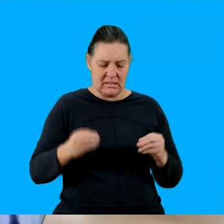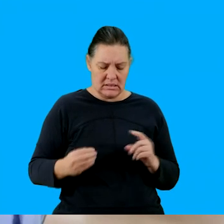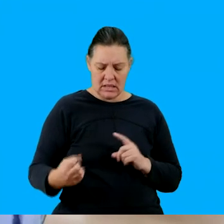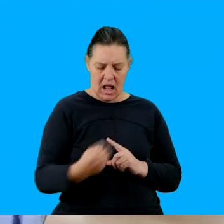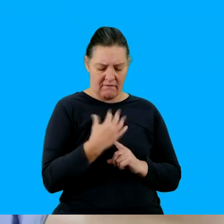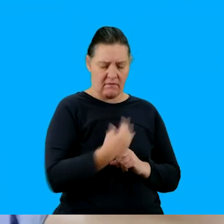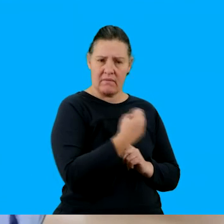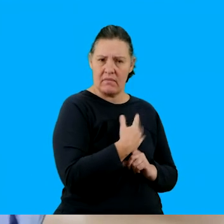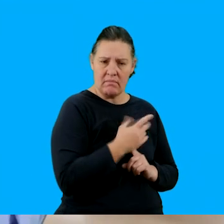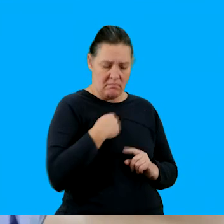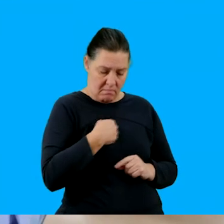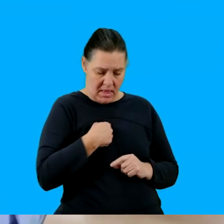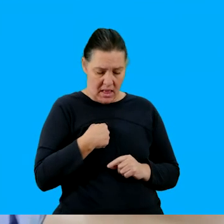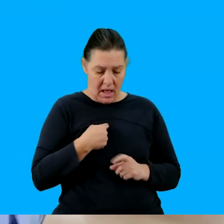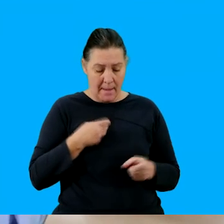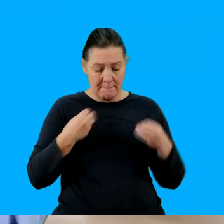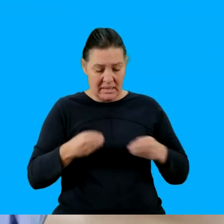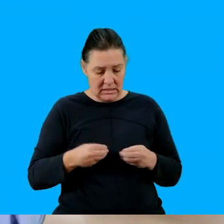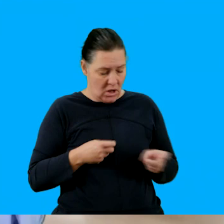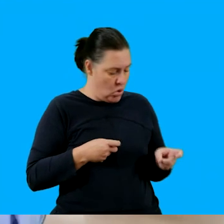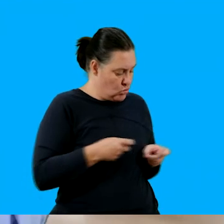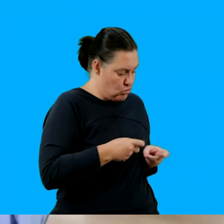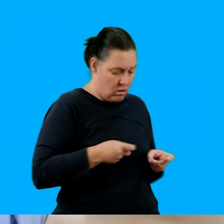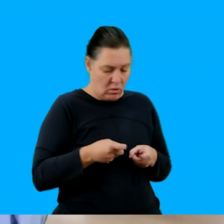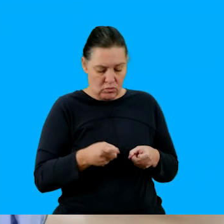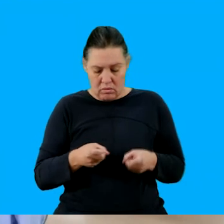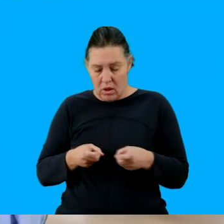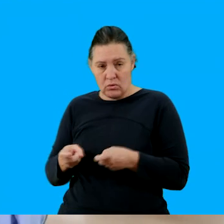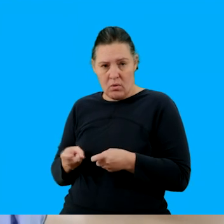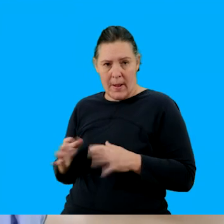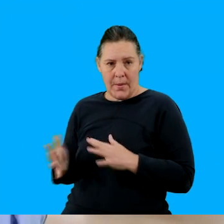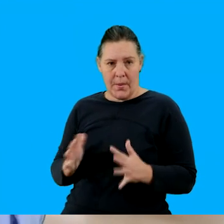business, and the extent of control for each of those.